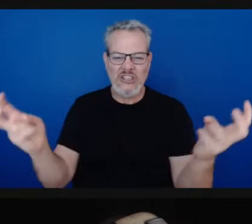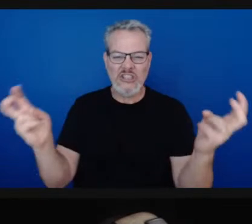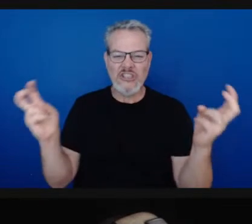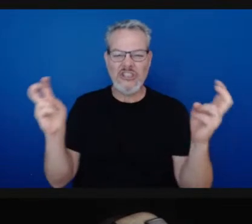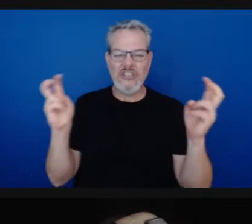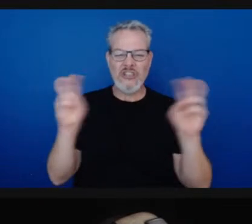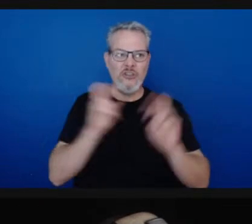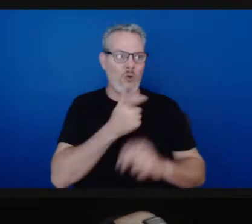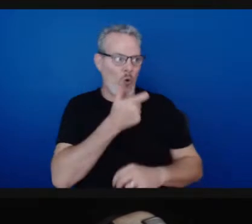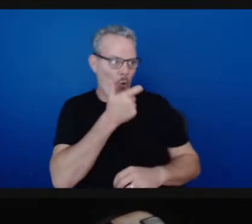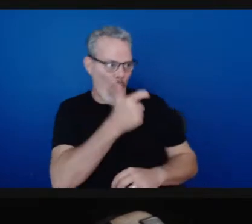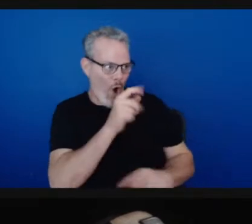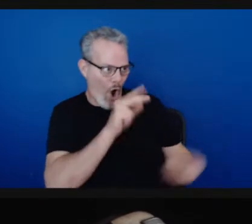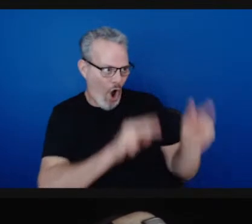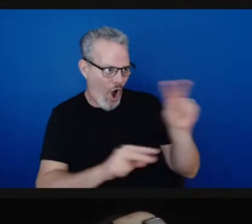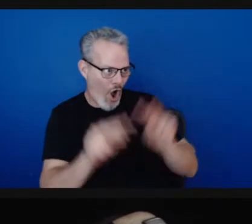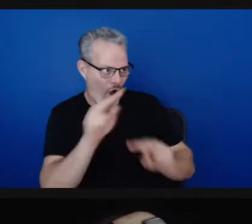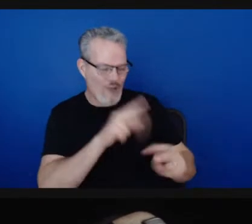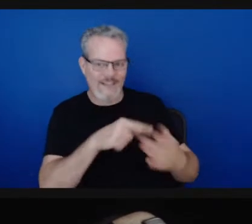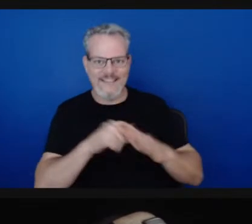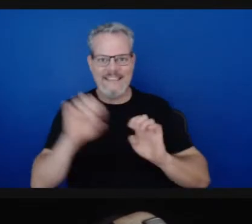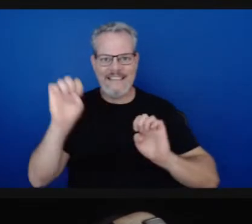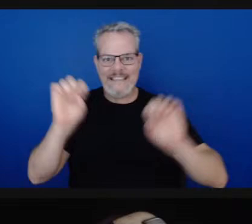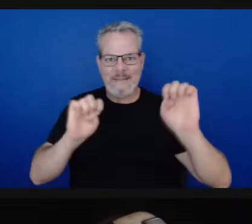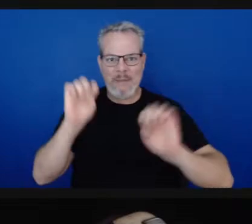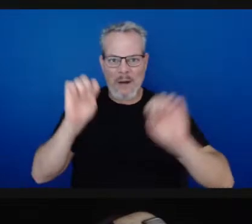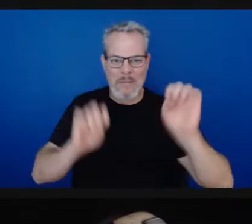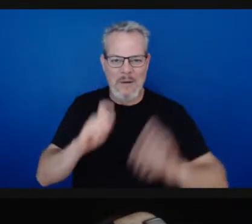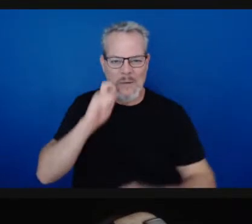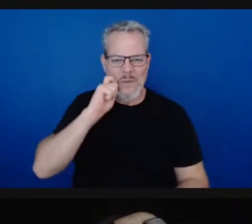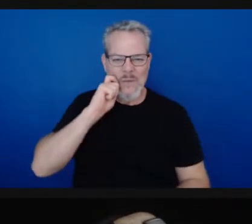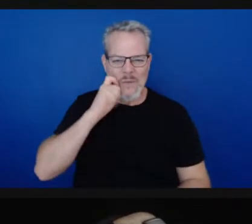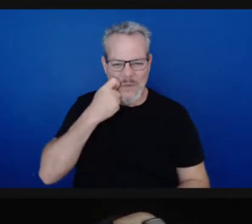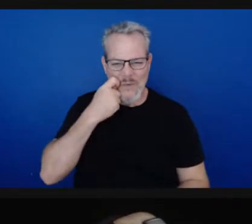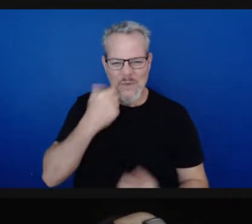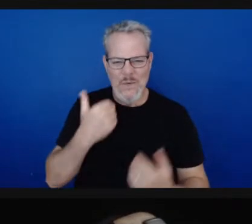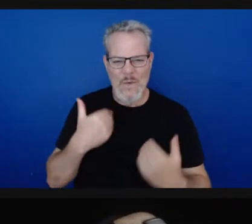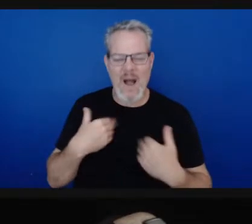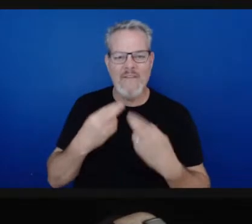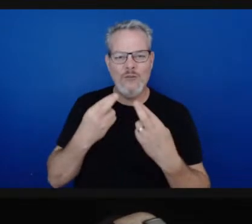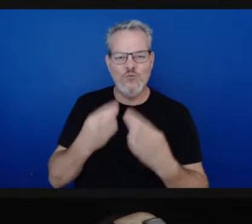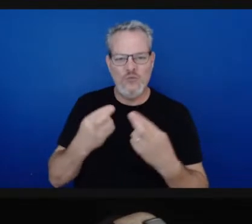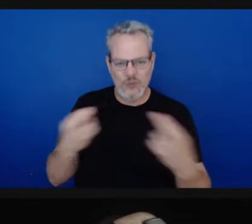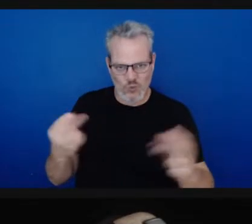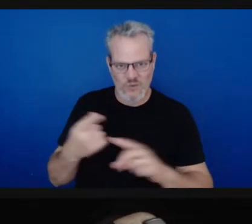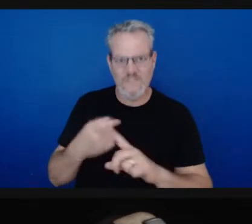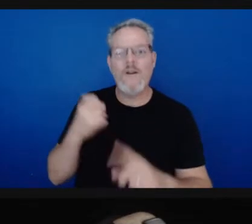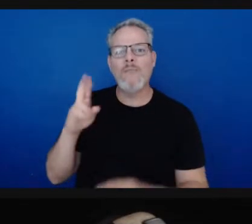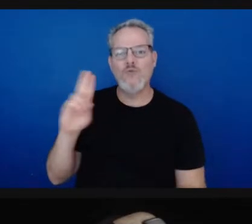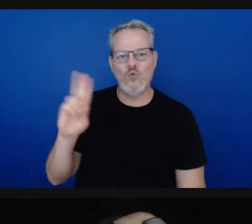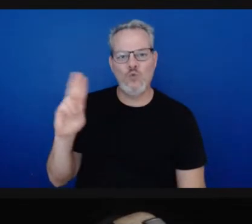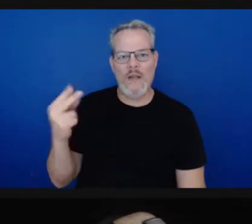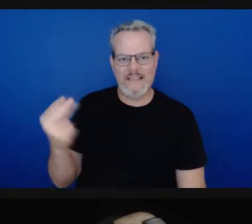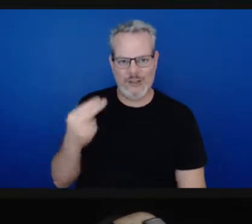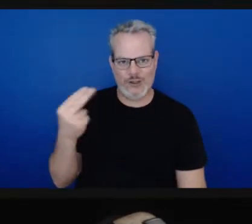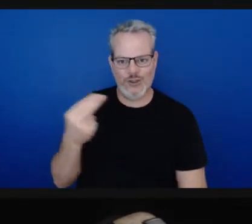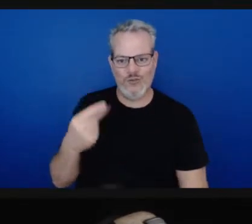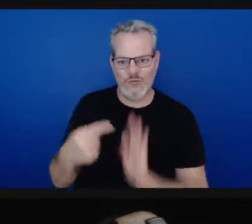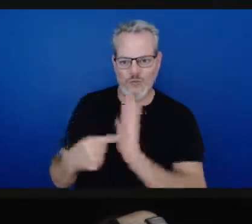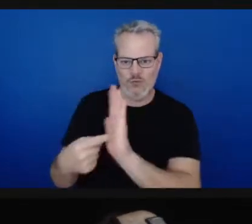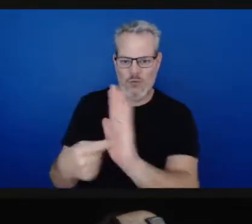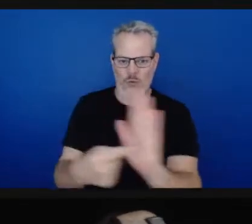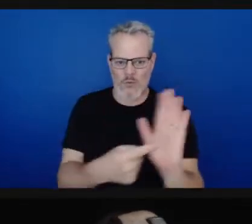watching this demonstration. It's pretty cool to have those resources from UH to show this.